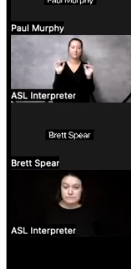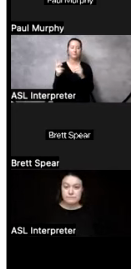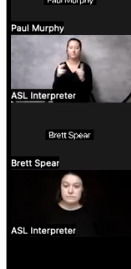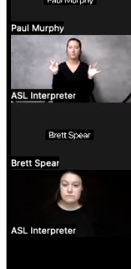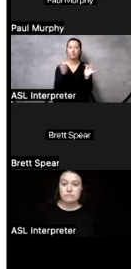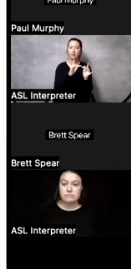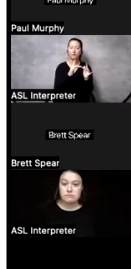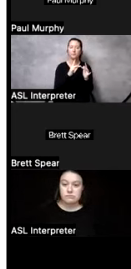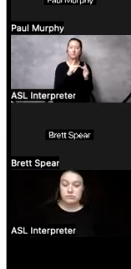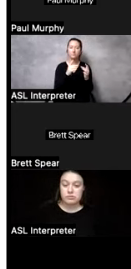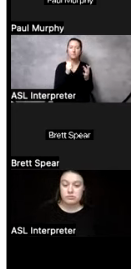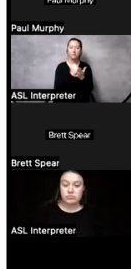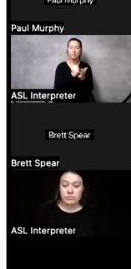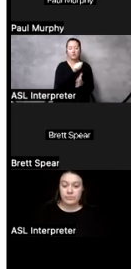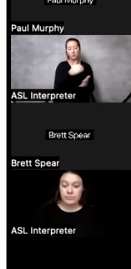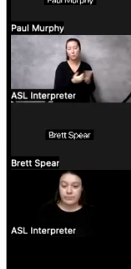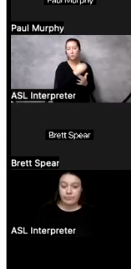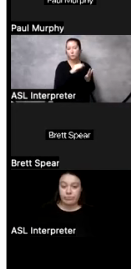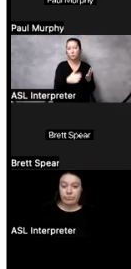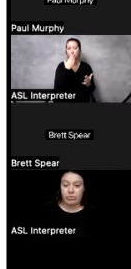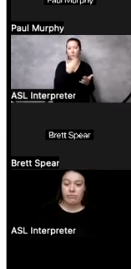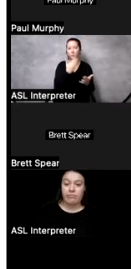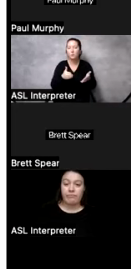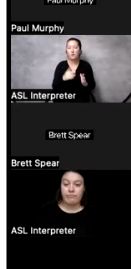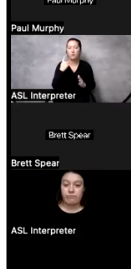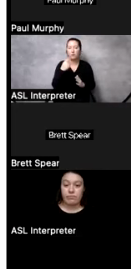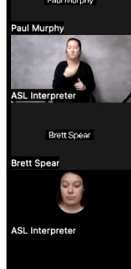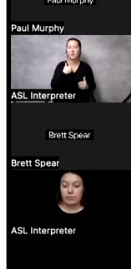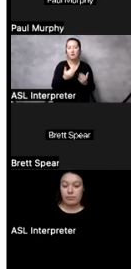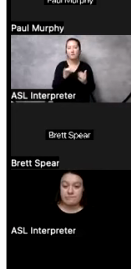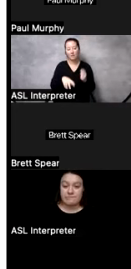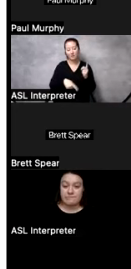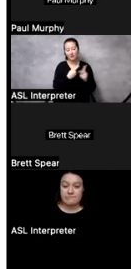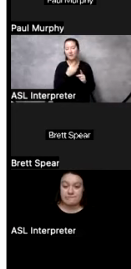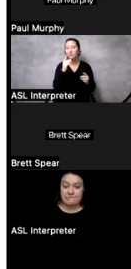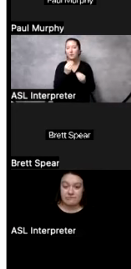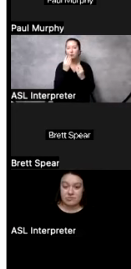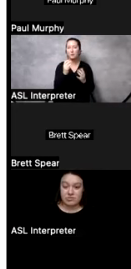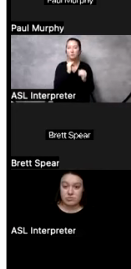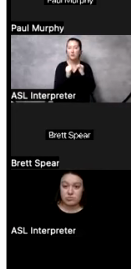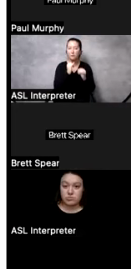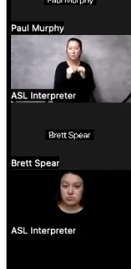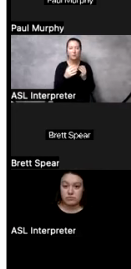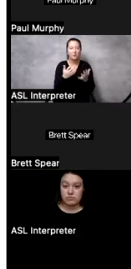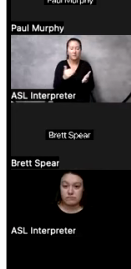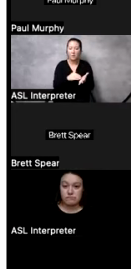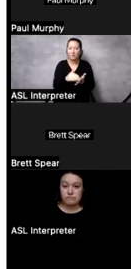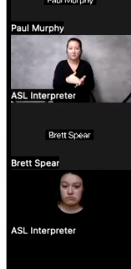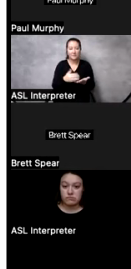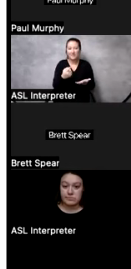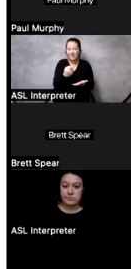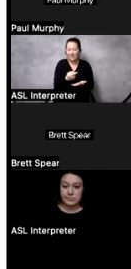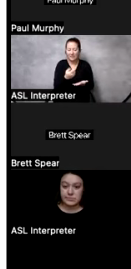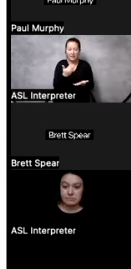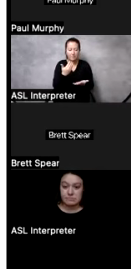really great way for them to get these informational interviews started, because often they're, sort of, they have